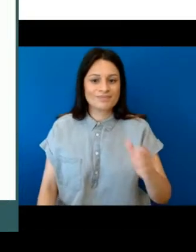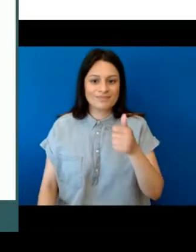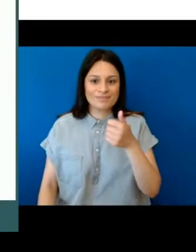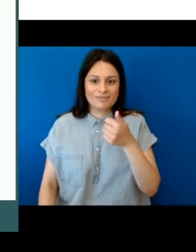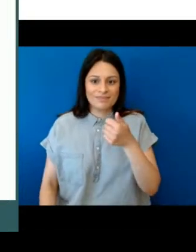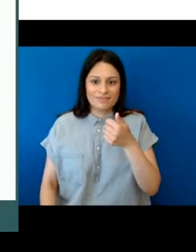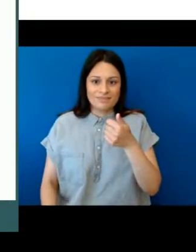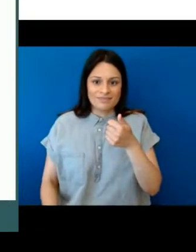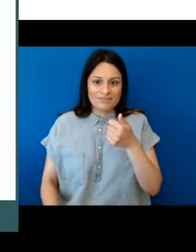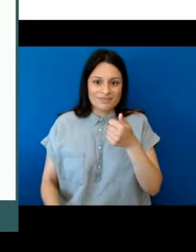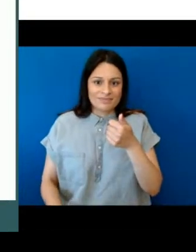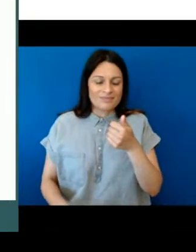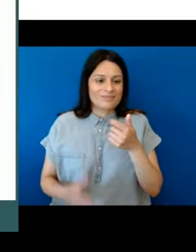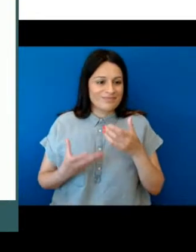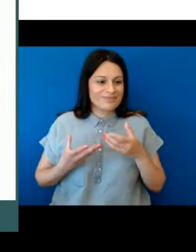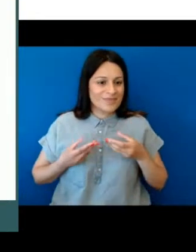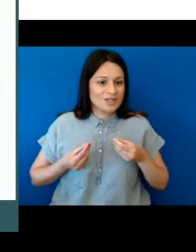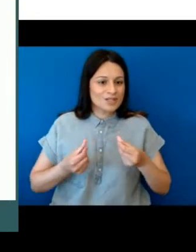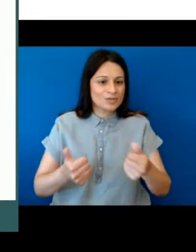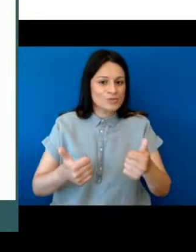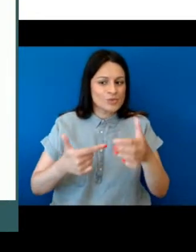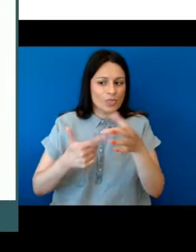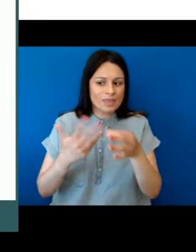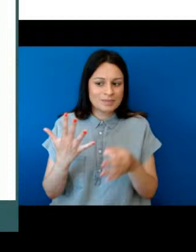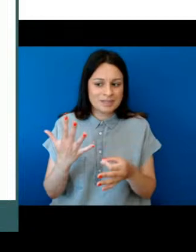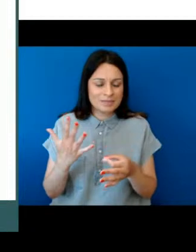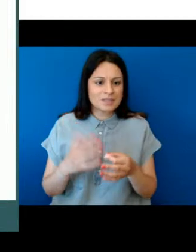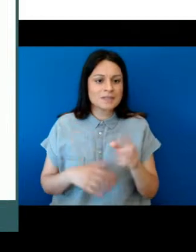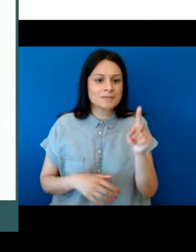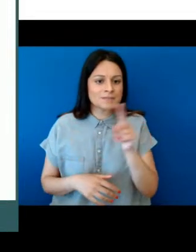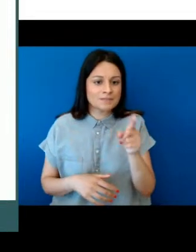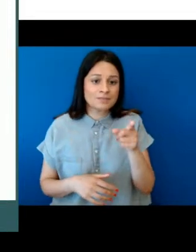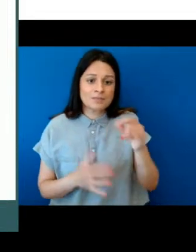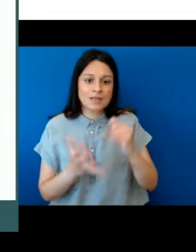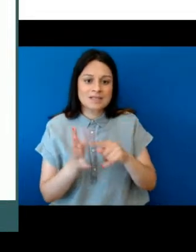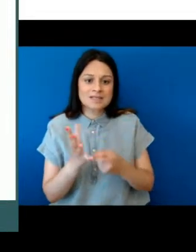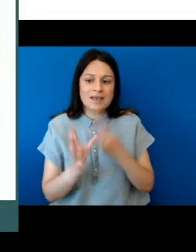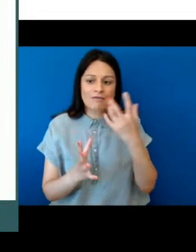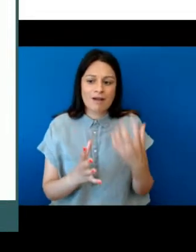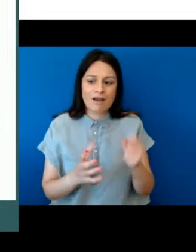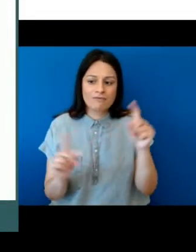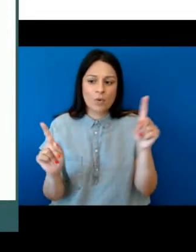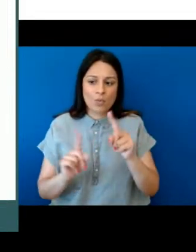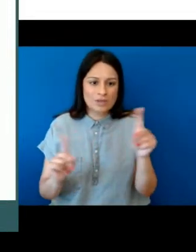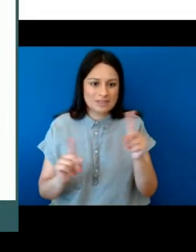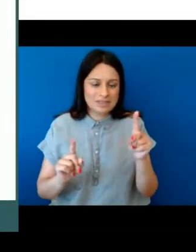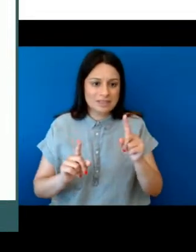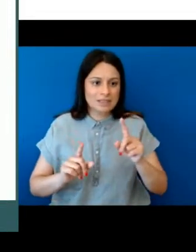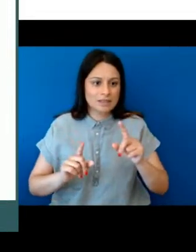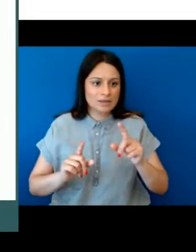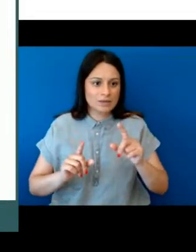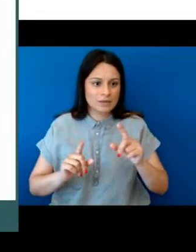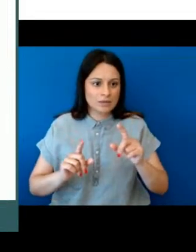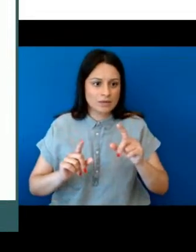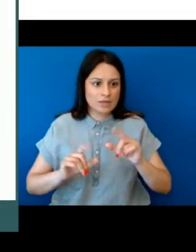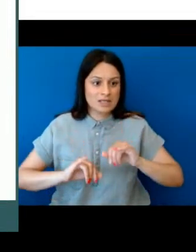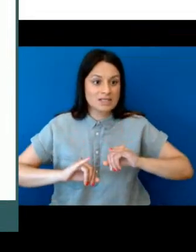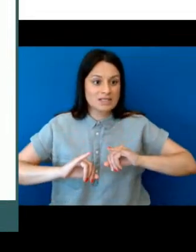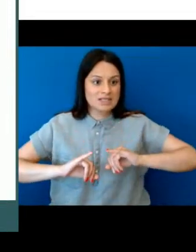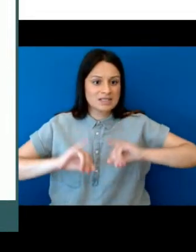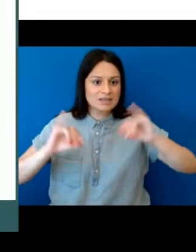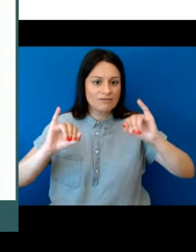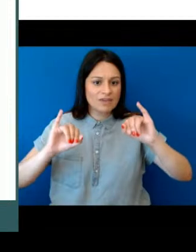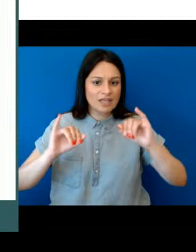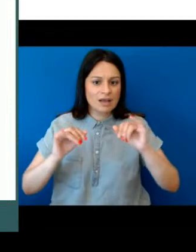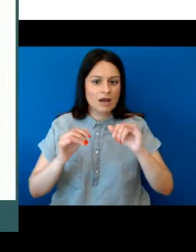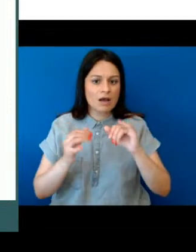Shona didn't. She has SCUAD, severe chronic upper airways disease. So she's one